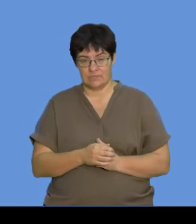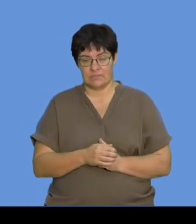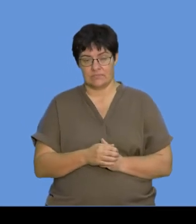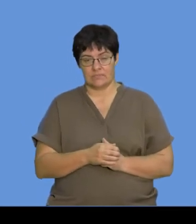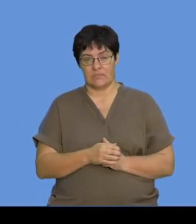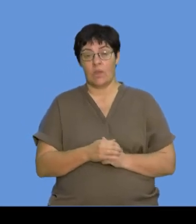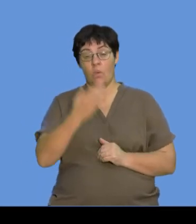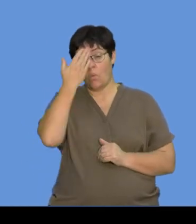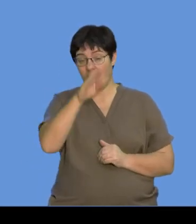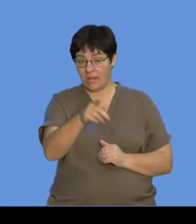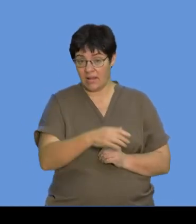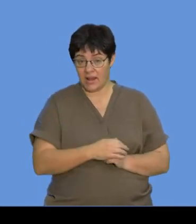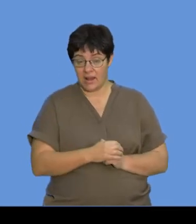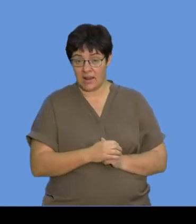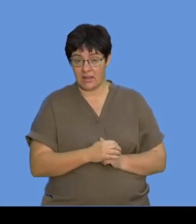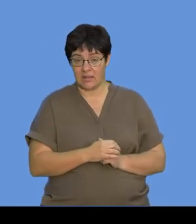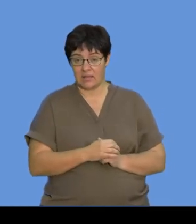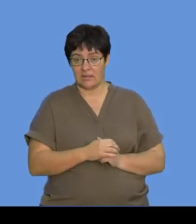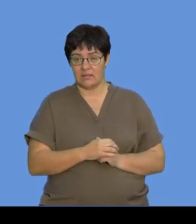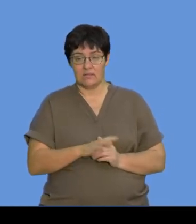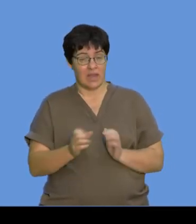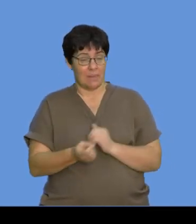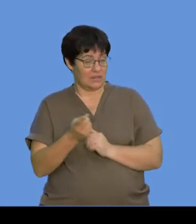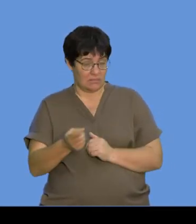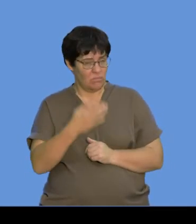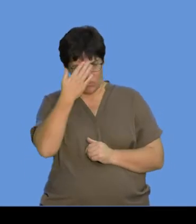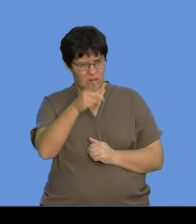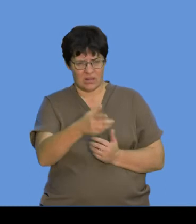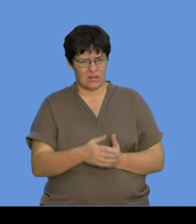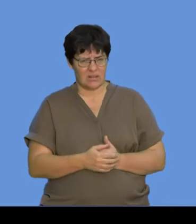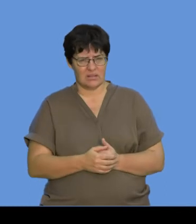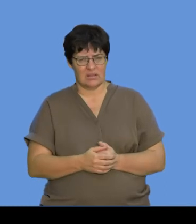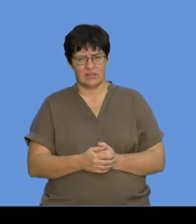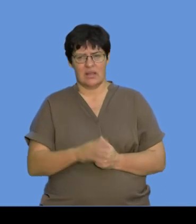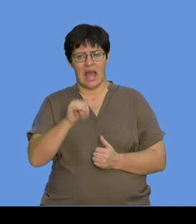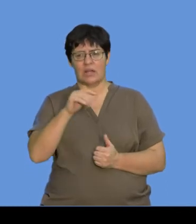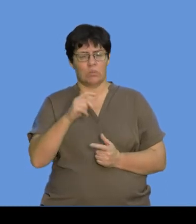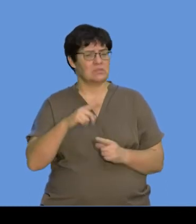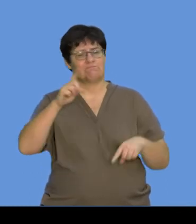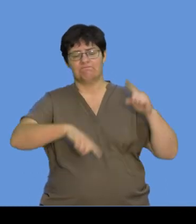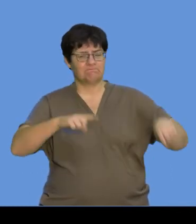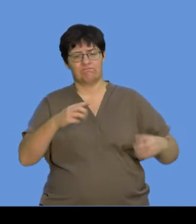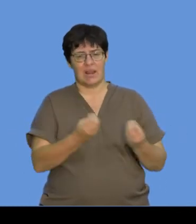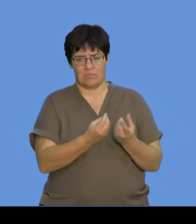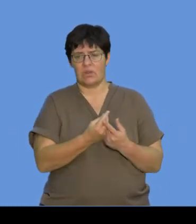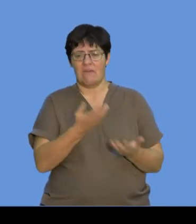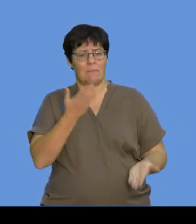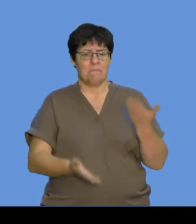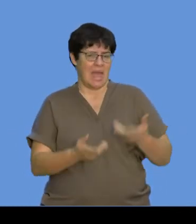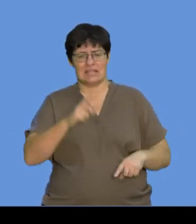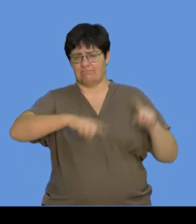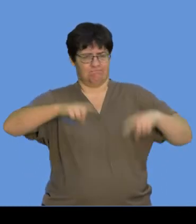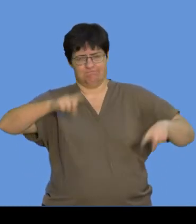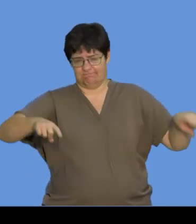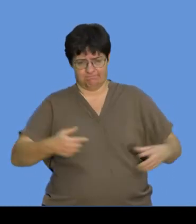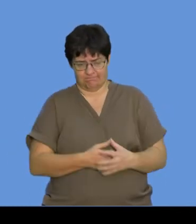right? So we know that if that's the case, we know that atoms of different elements have got